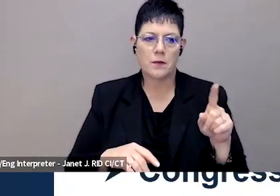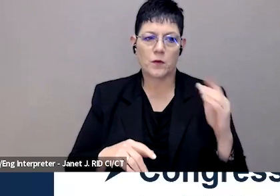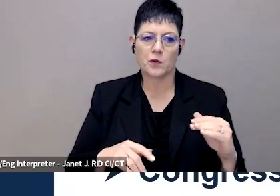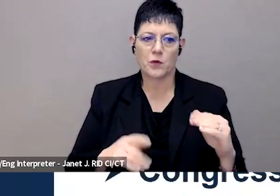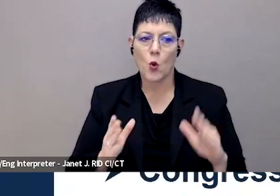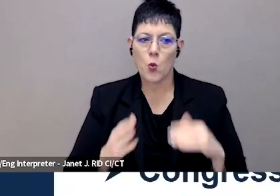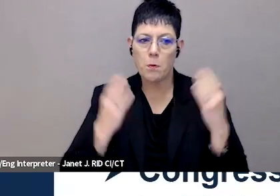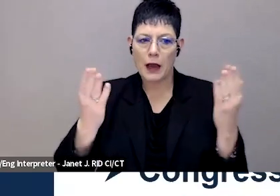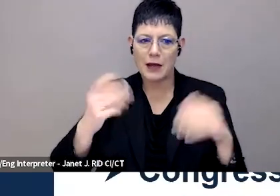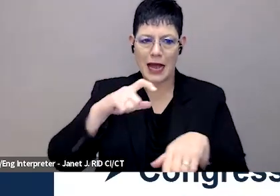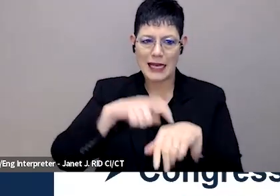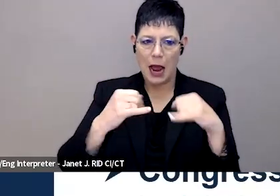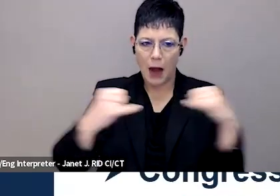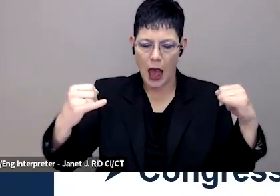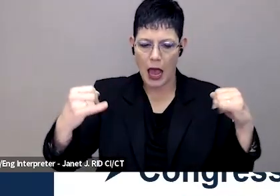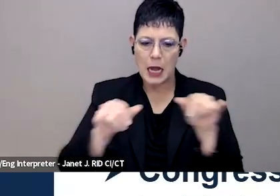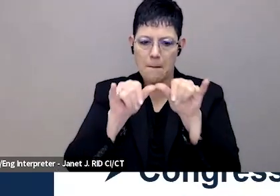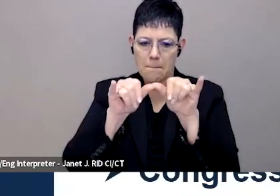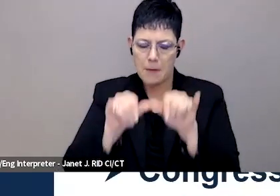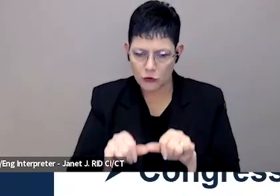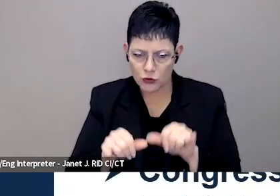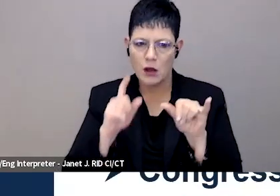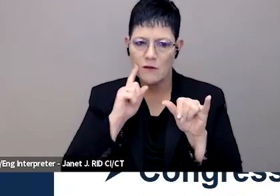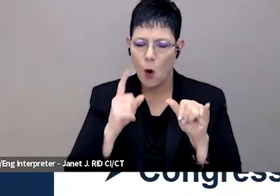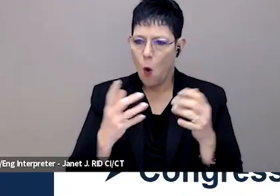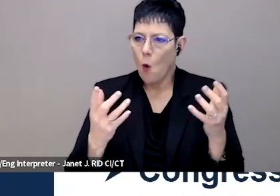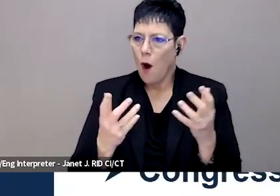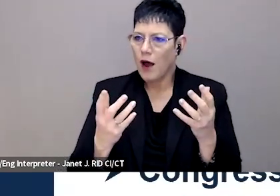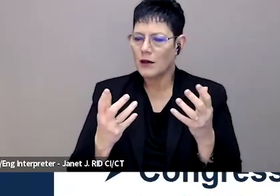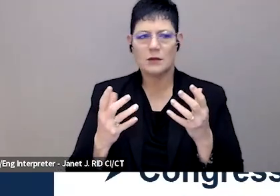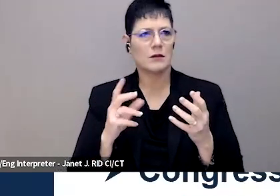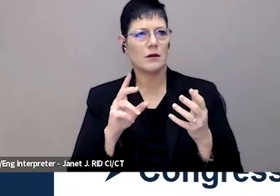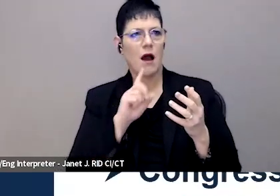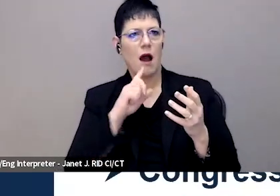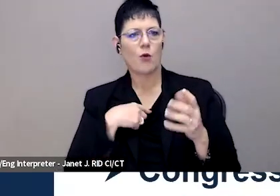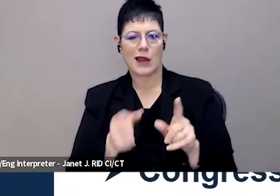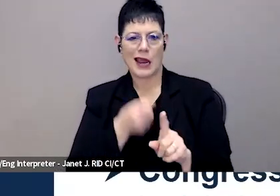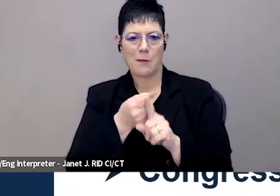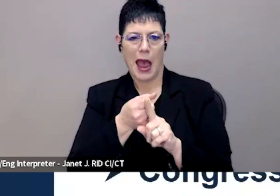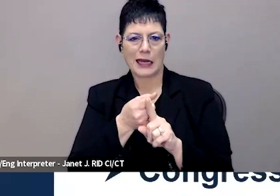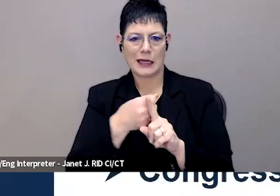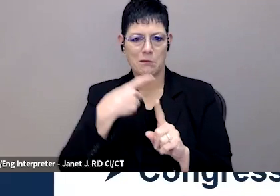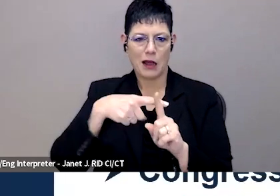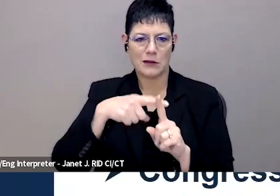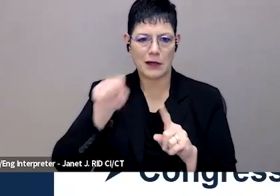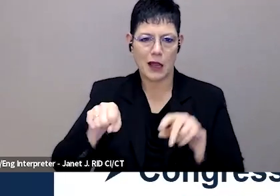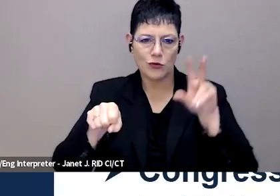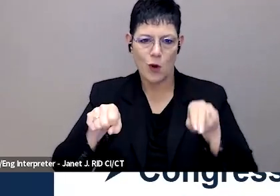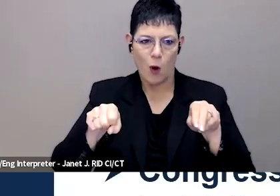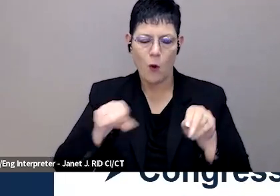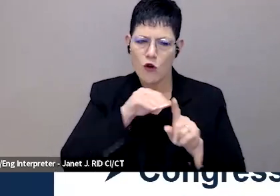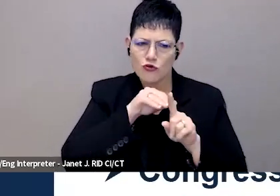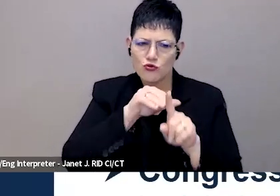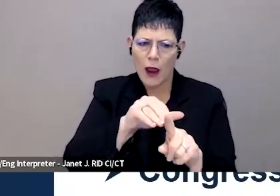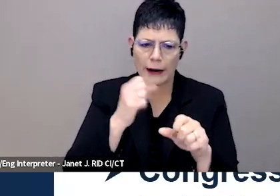developing timelines and metrics that answer the question, how do we know if we're making a difference? We need to track not just what we're doing,